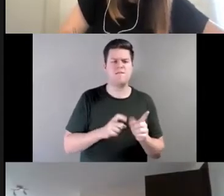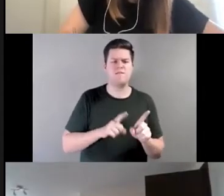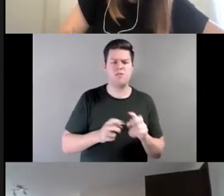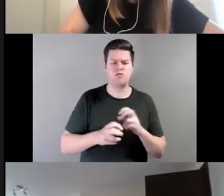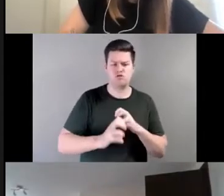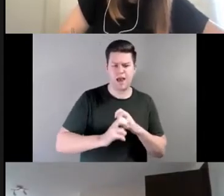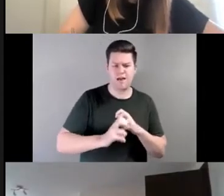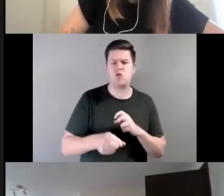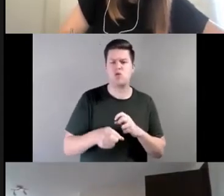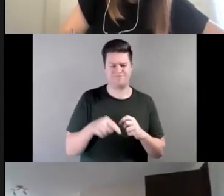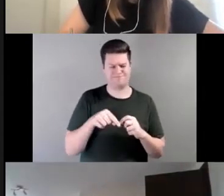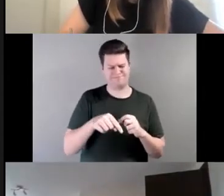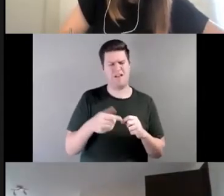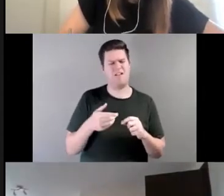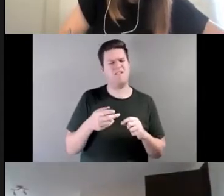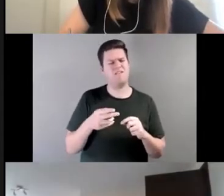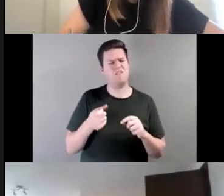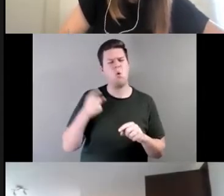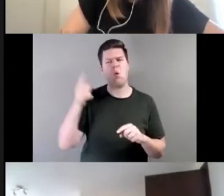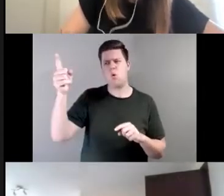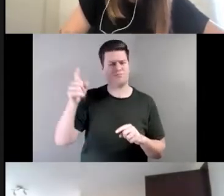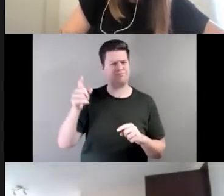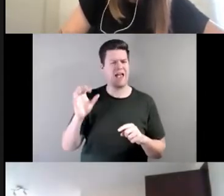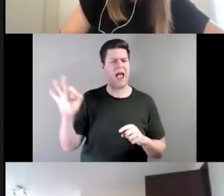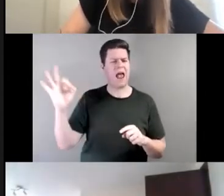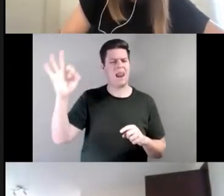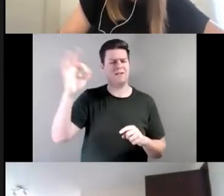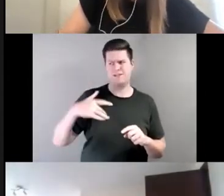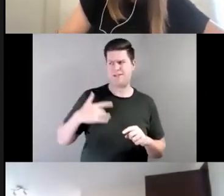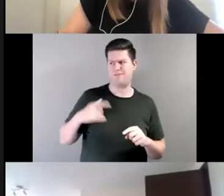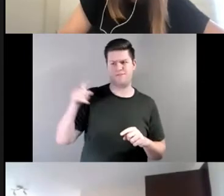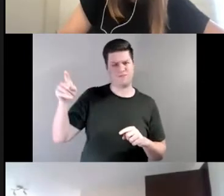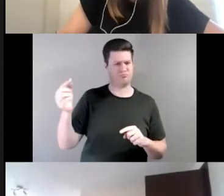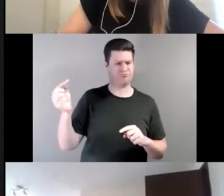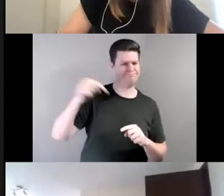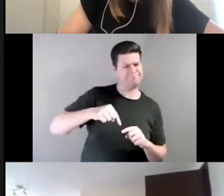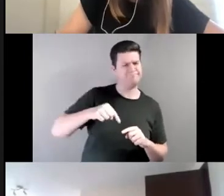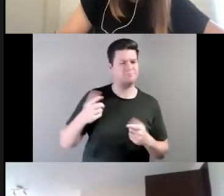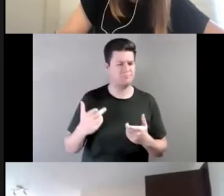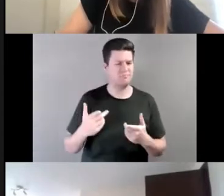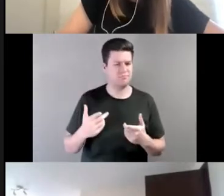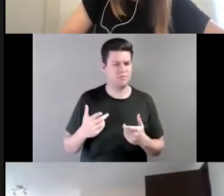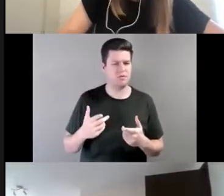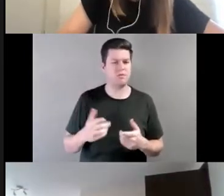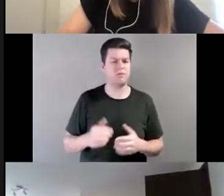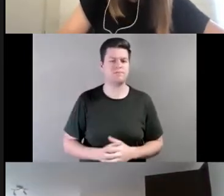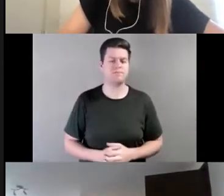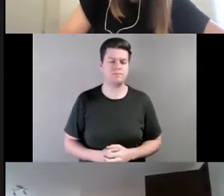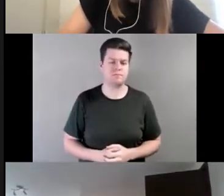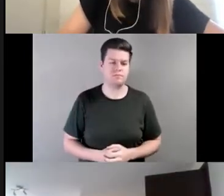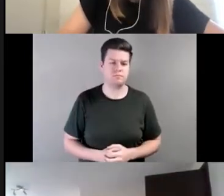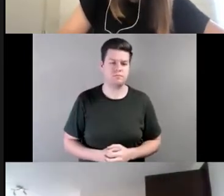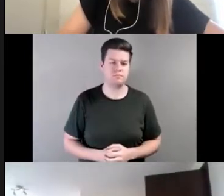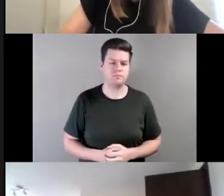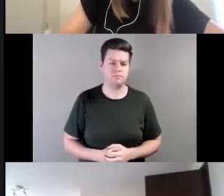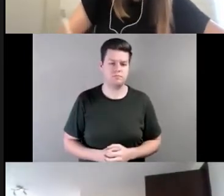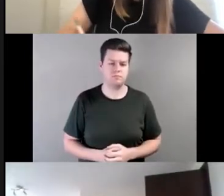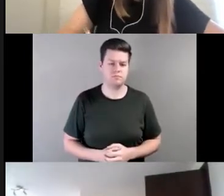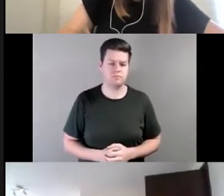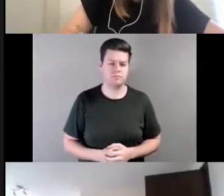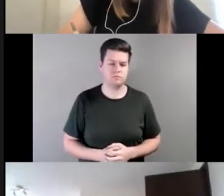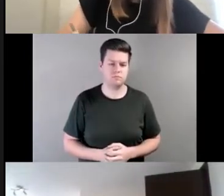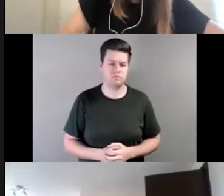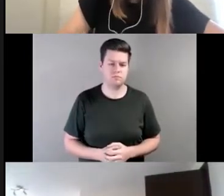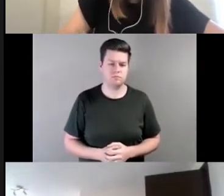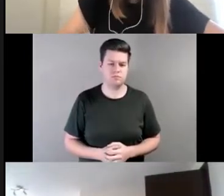island residents. And those eligible residents are those with an older and disabled card or young people within the age